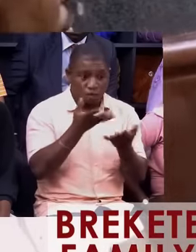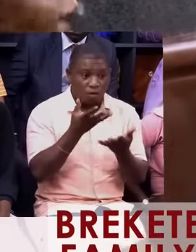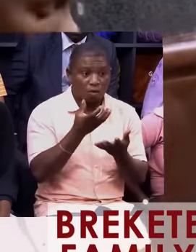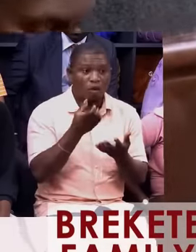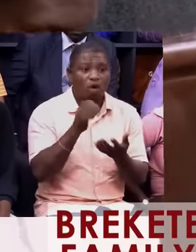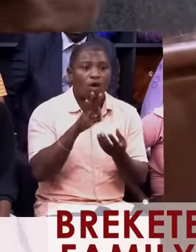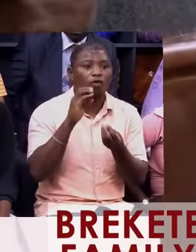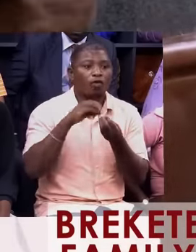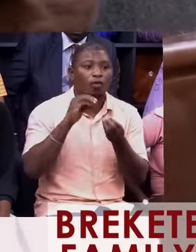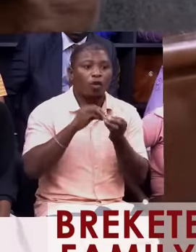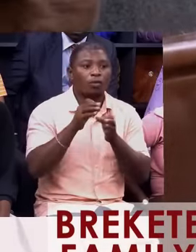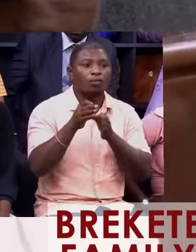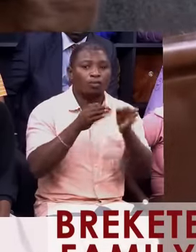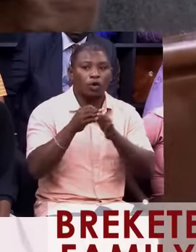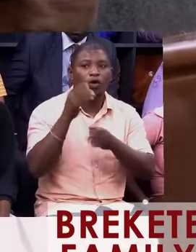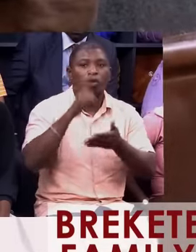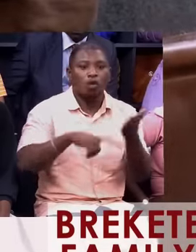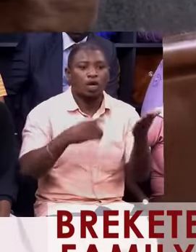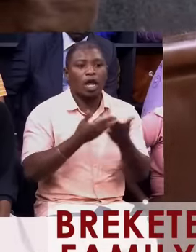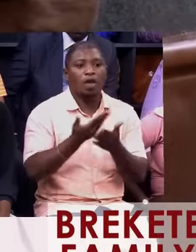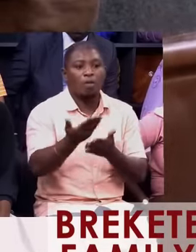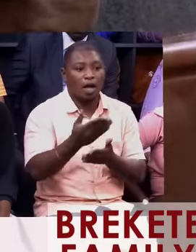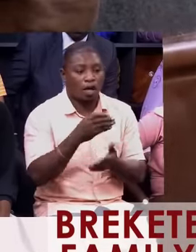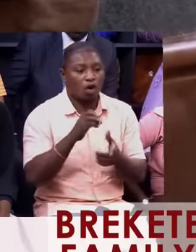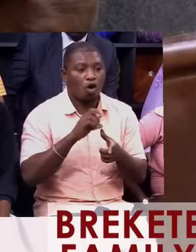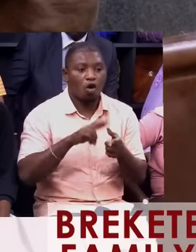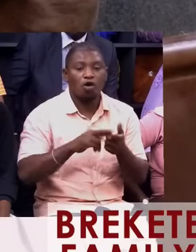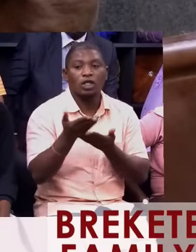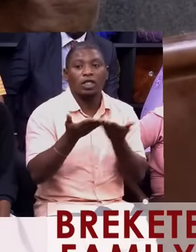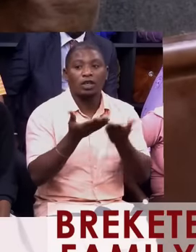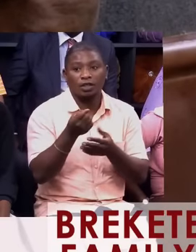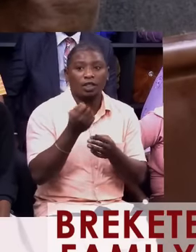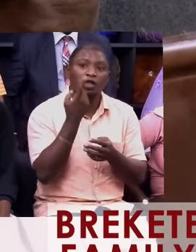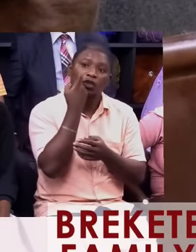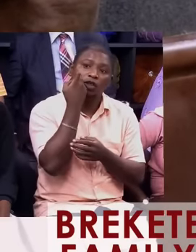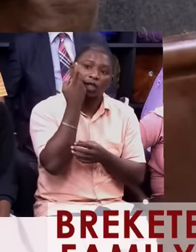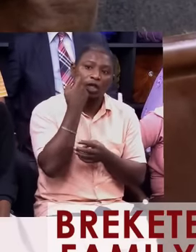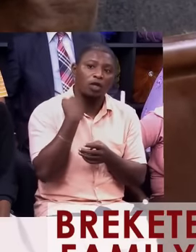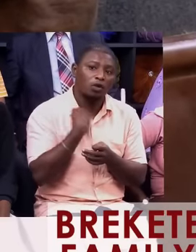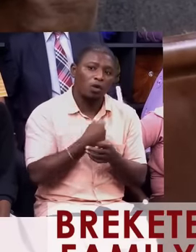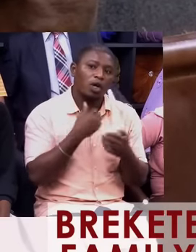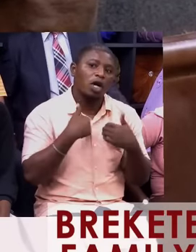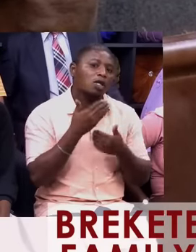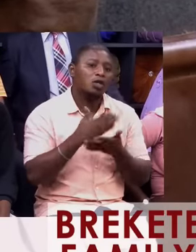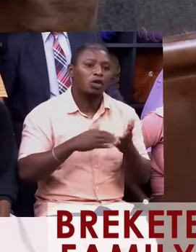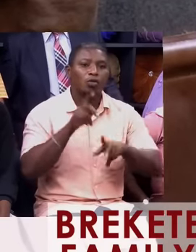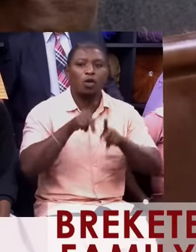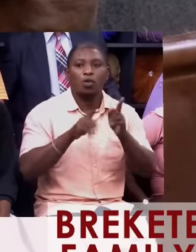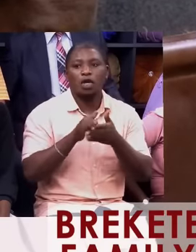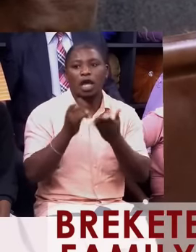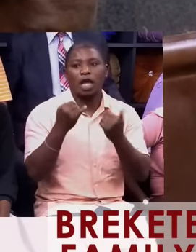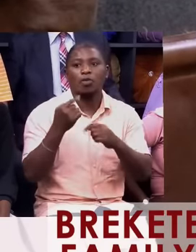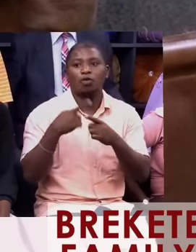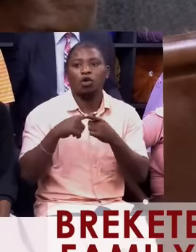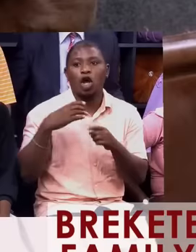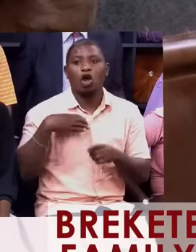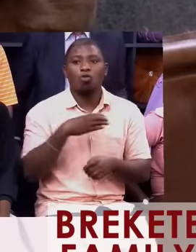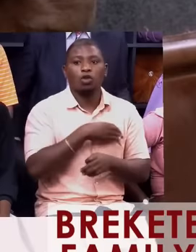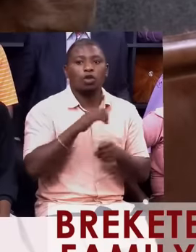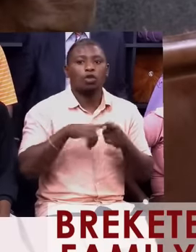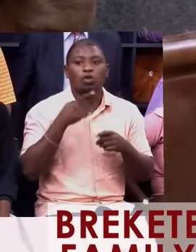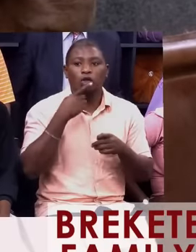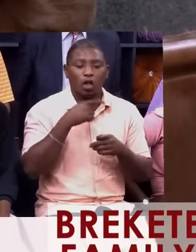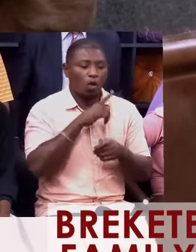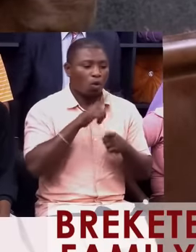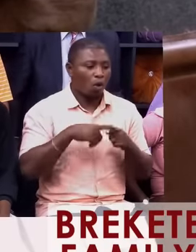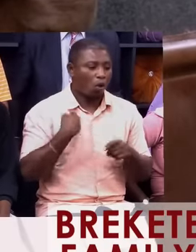they buy or service that they subscrib for recently we have some people that came to the commission to say okay when we are